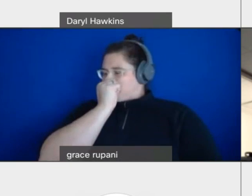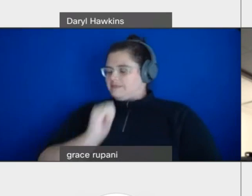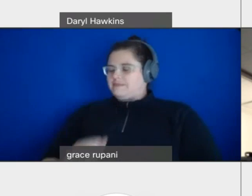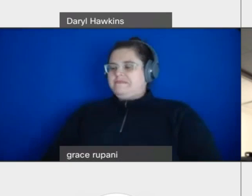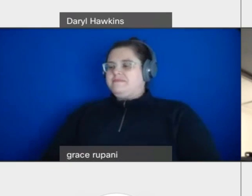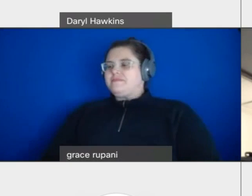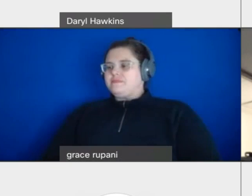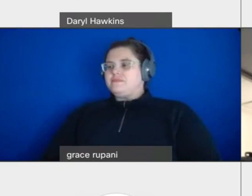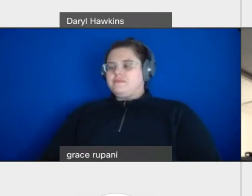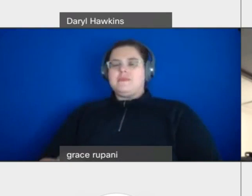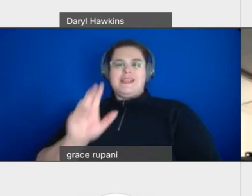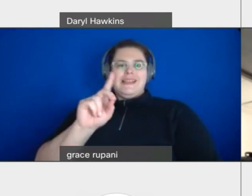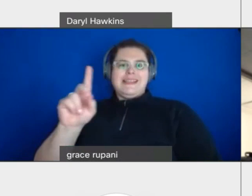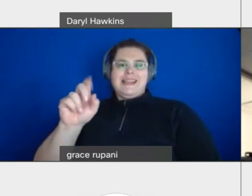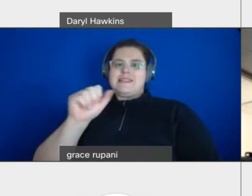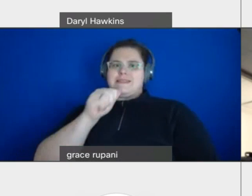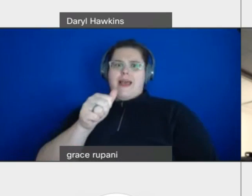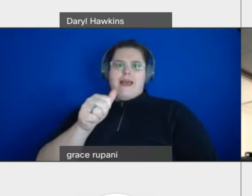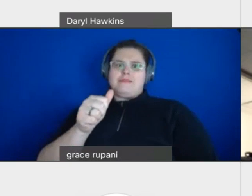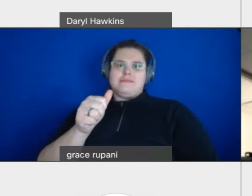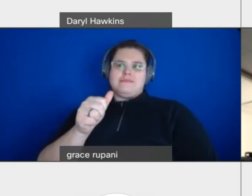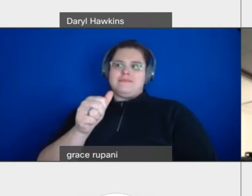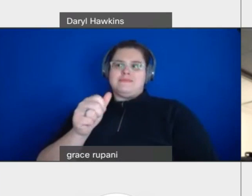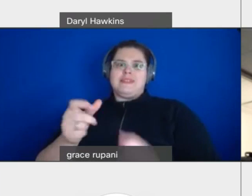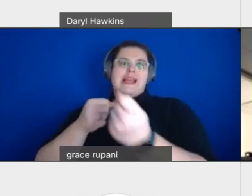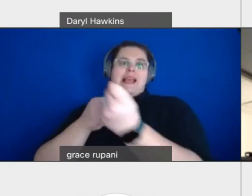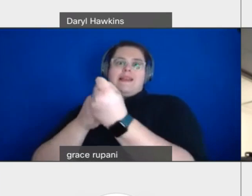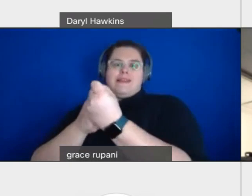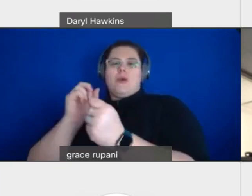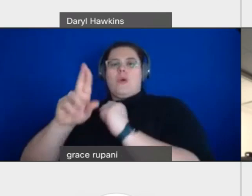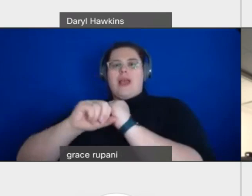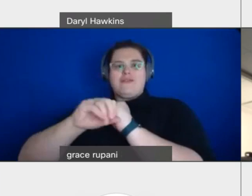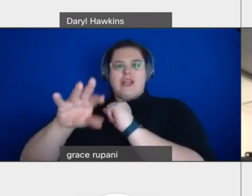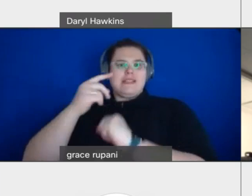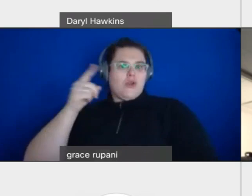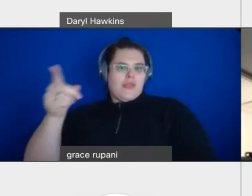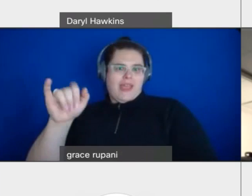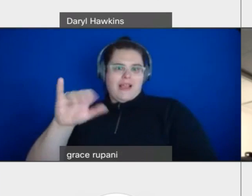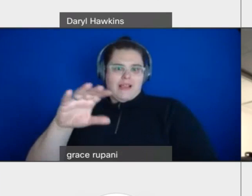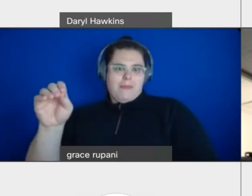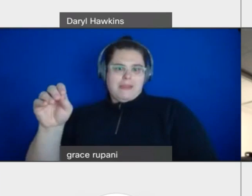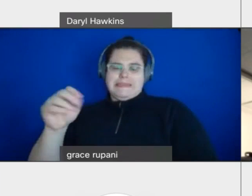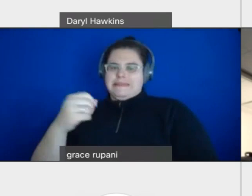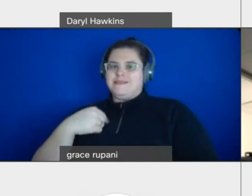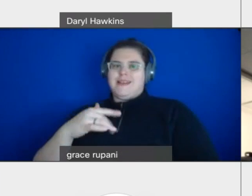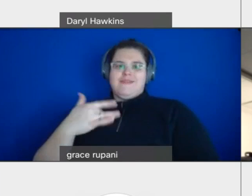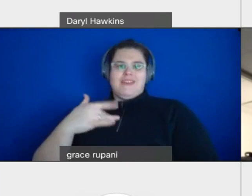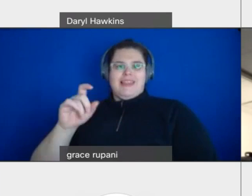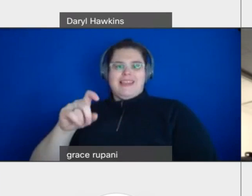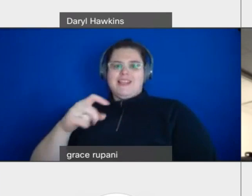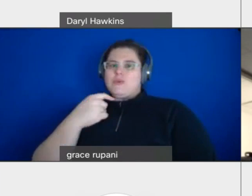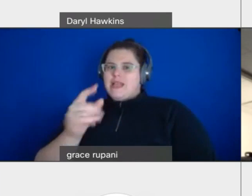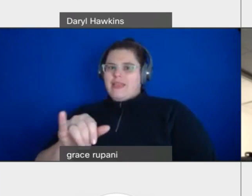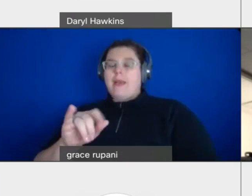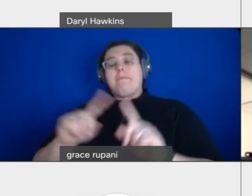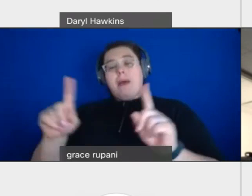DDS is not endorsing or advertising for Westlink. I just think we need to say that, but we really appreciate